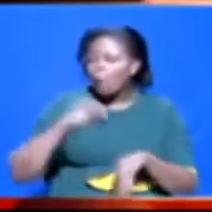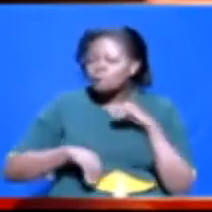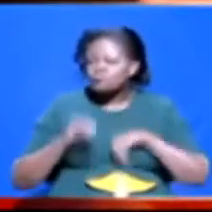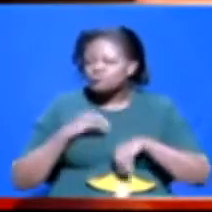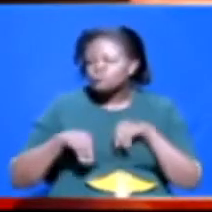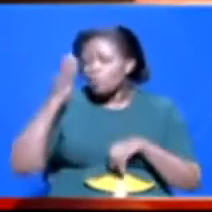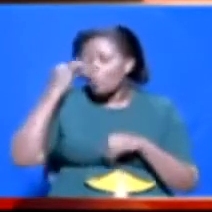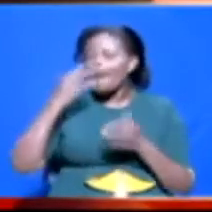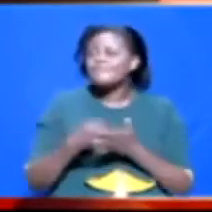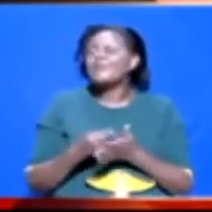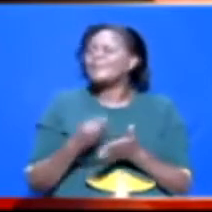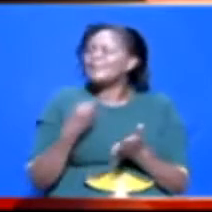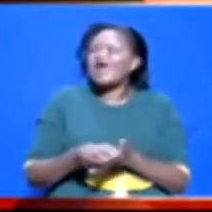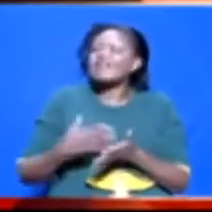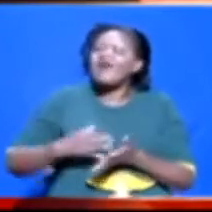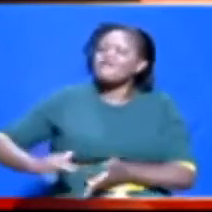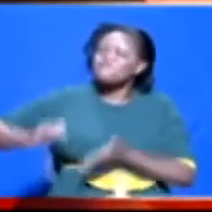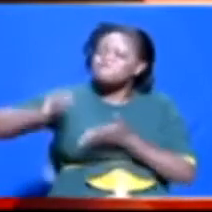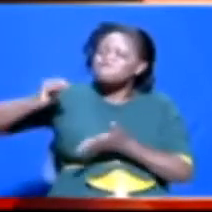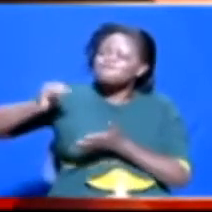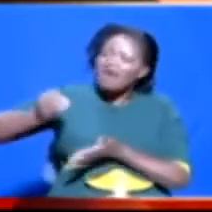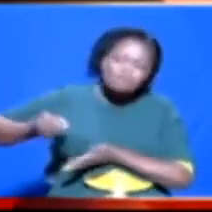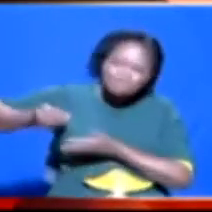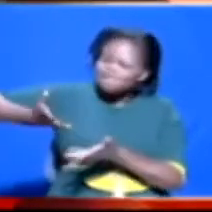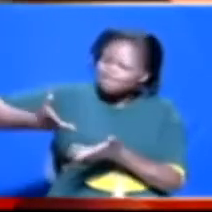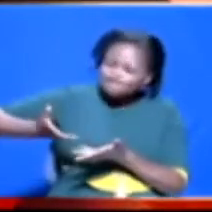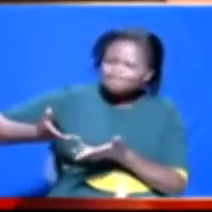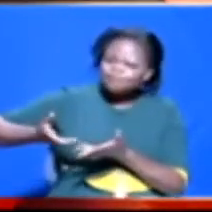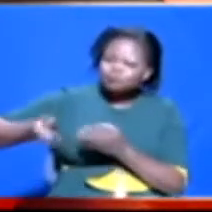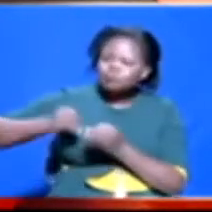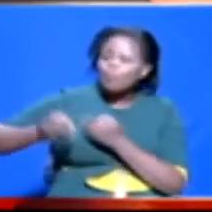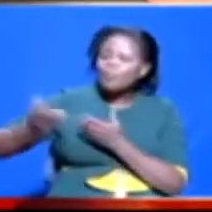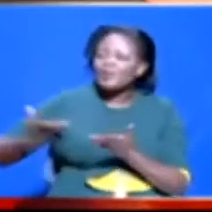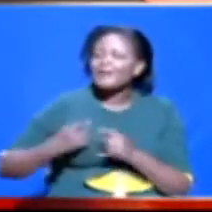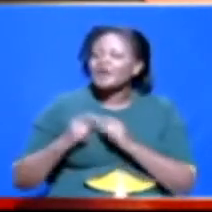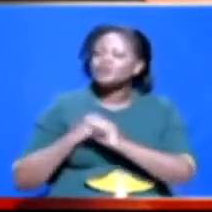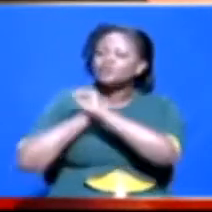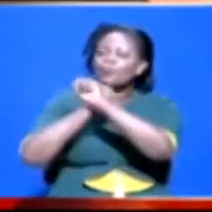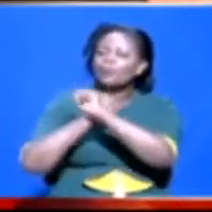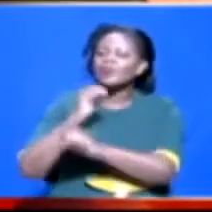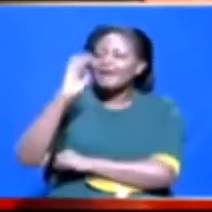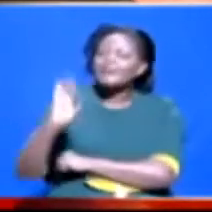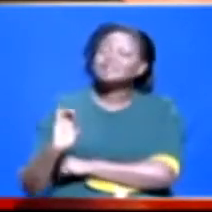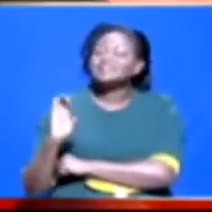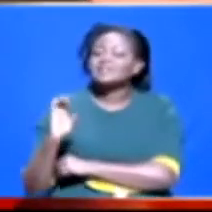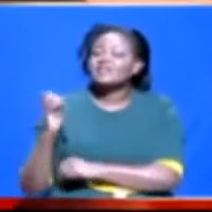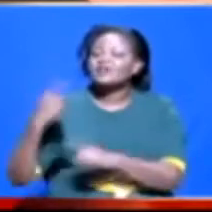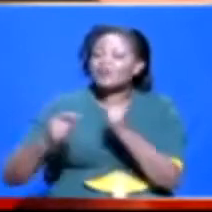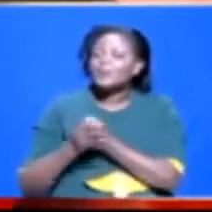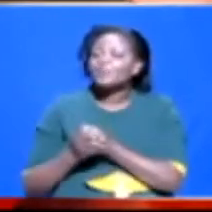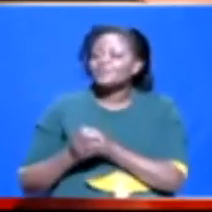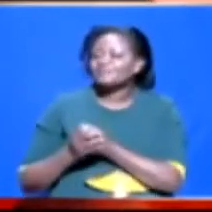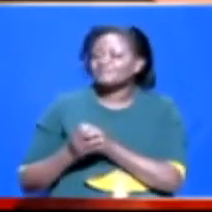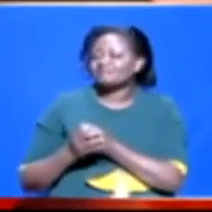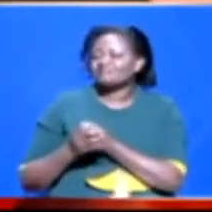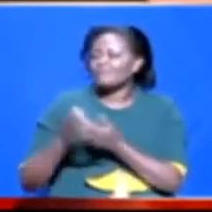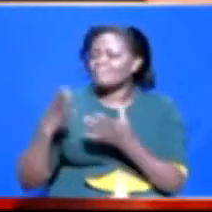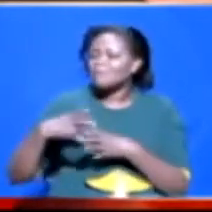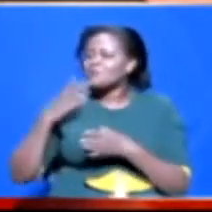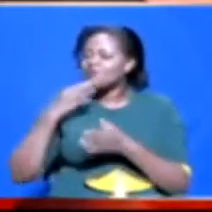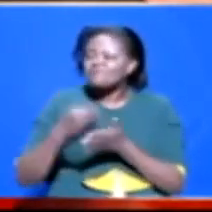with money who can easily maybe buy individuals. But then, to protect IEBC from such eventualities, then money should